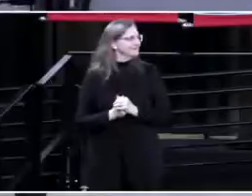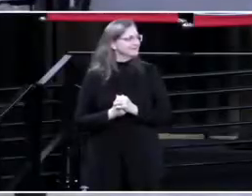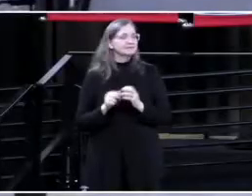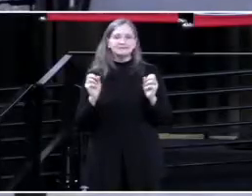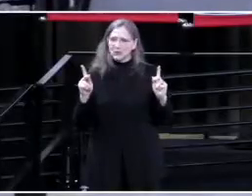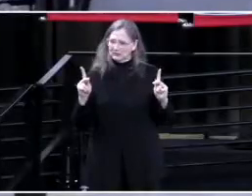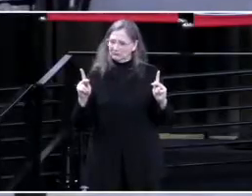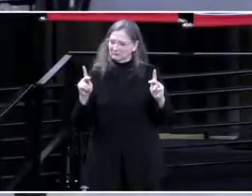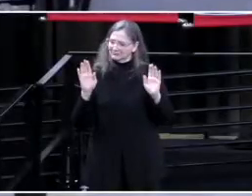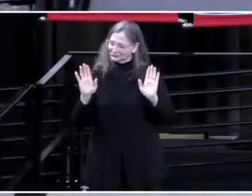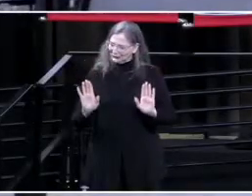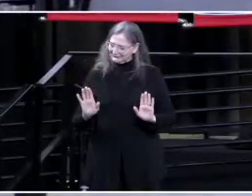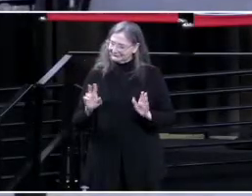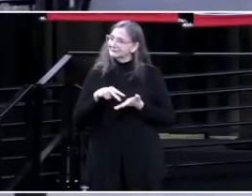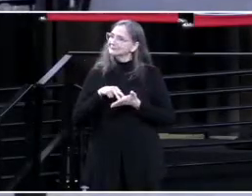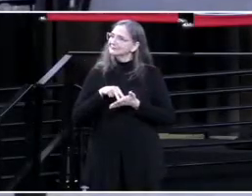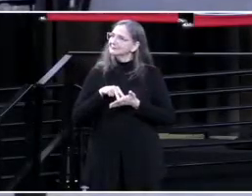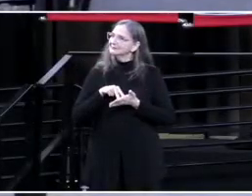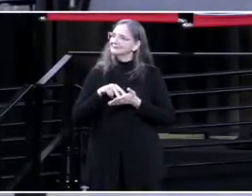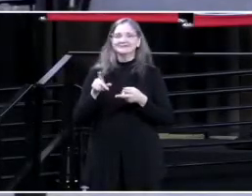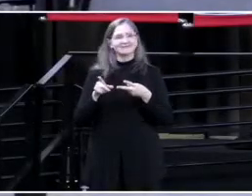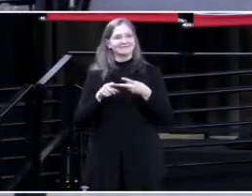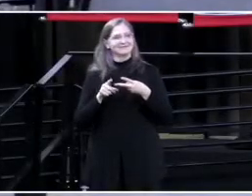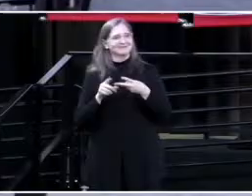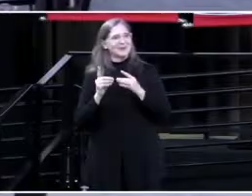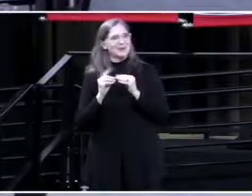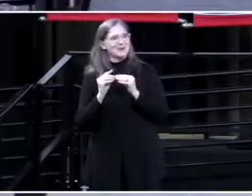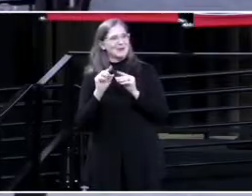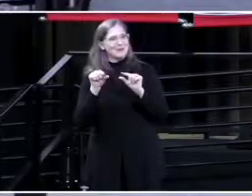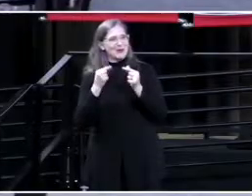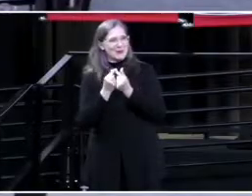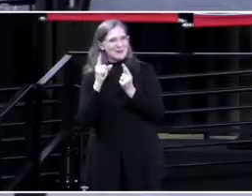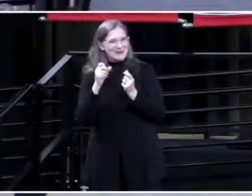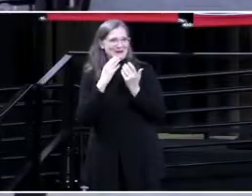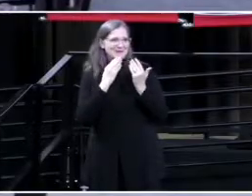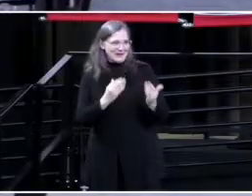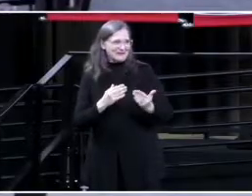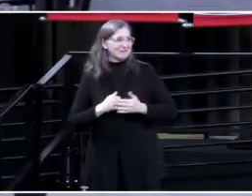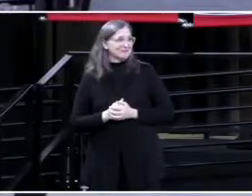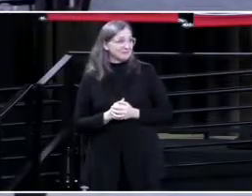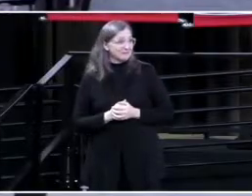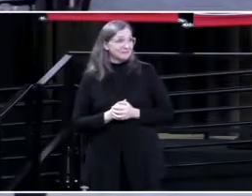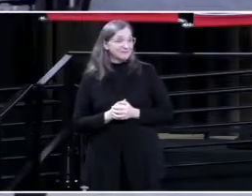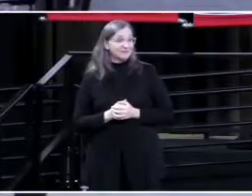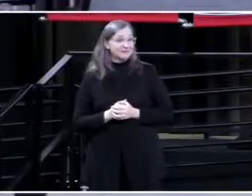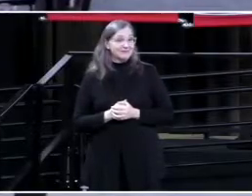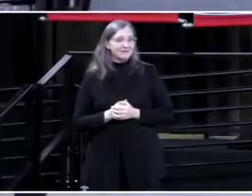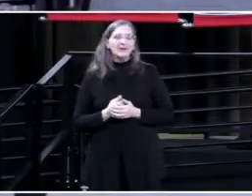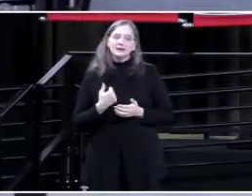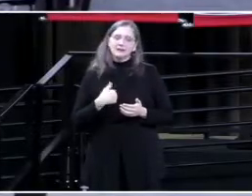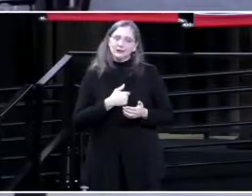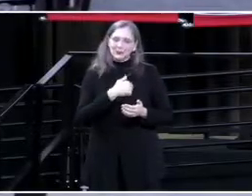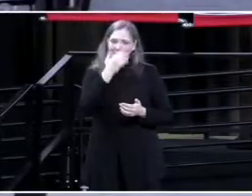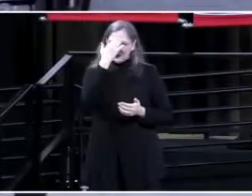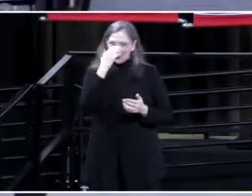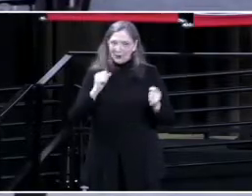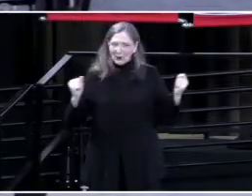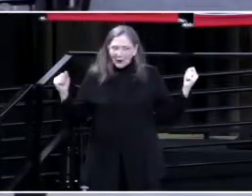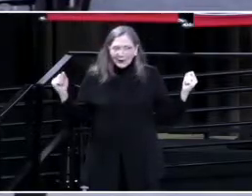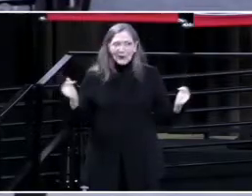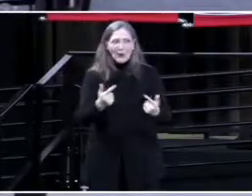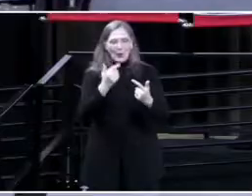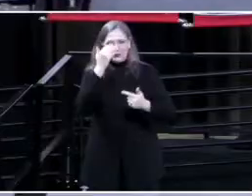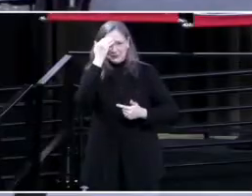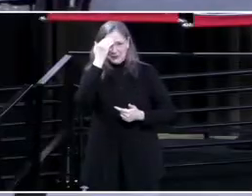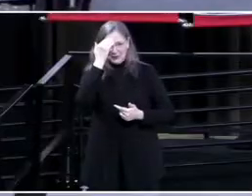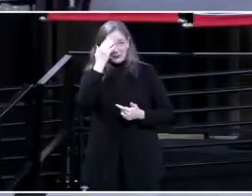Okay, that's great. That's great. Stay standing because we've got one more group who needs to be thanked because we know, all of you know,